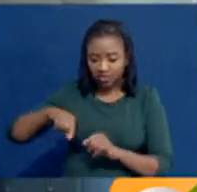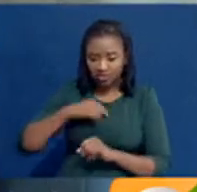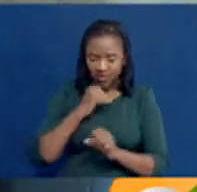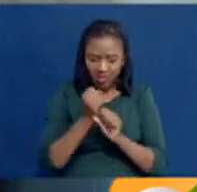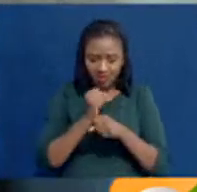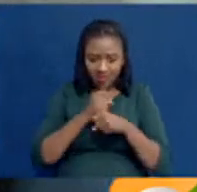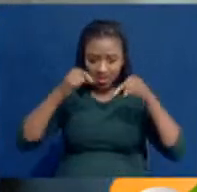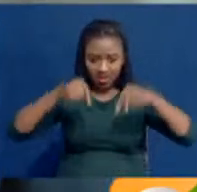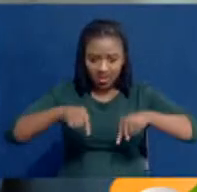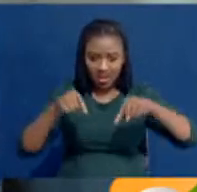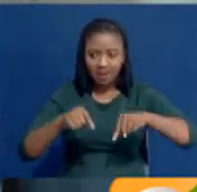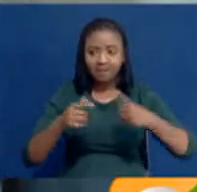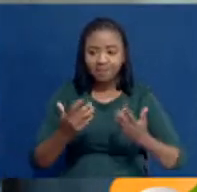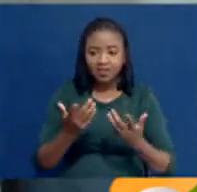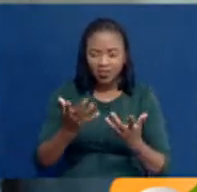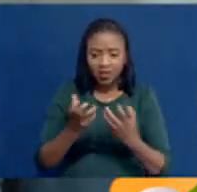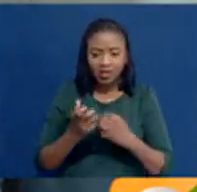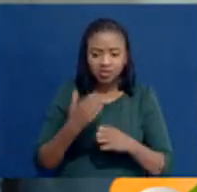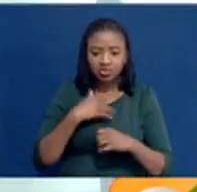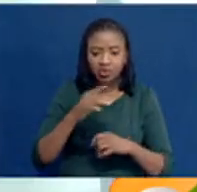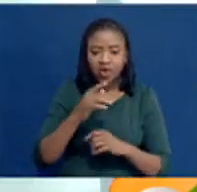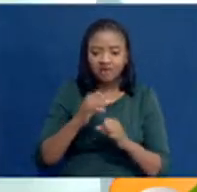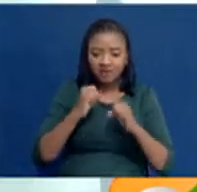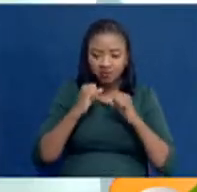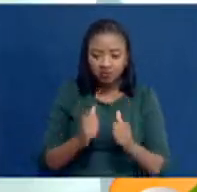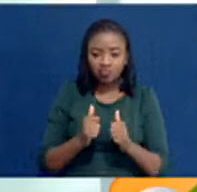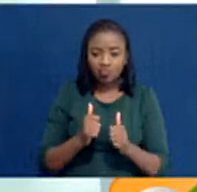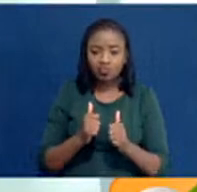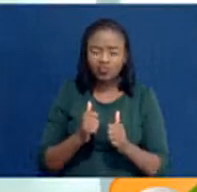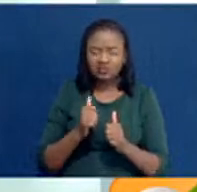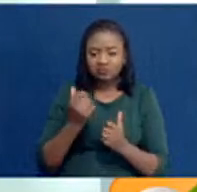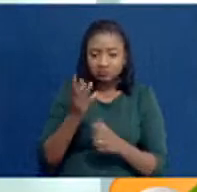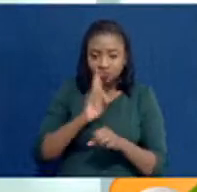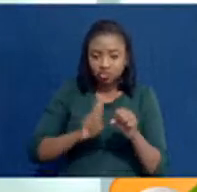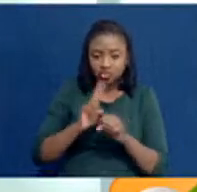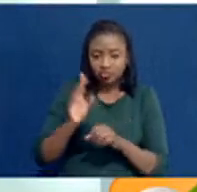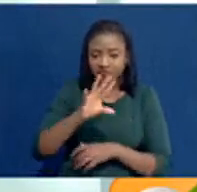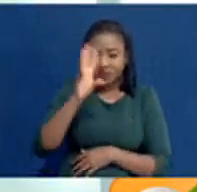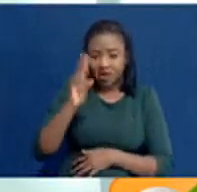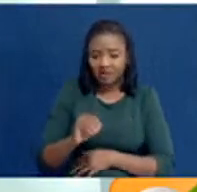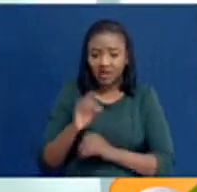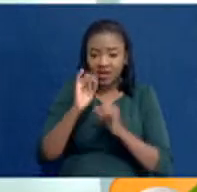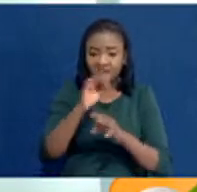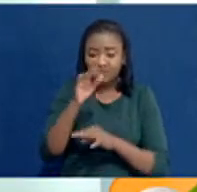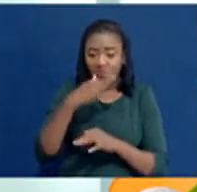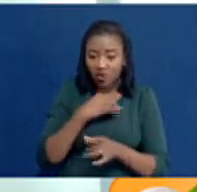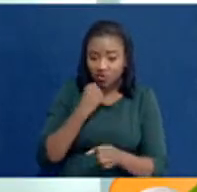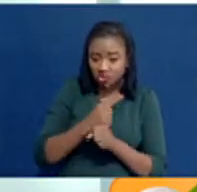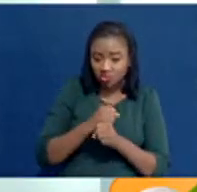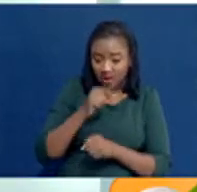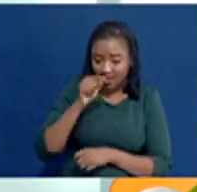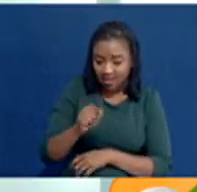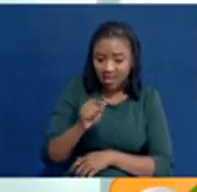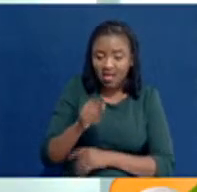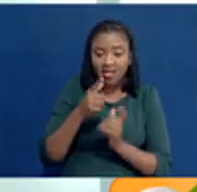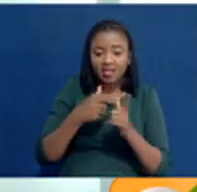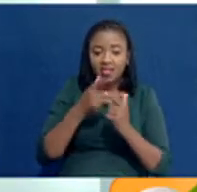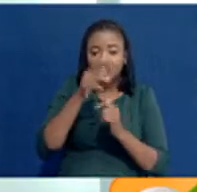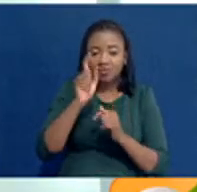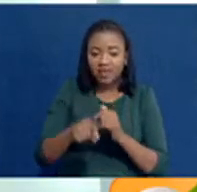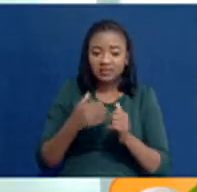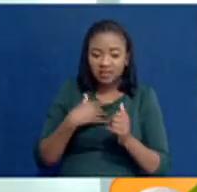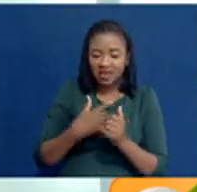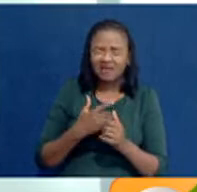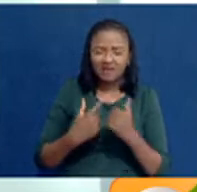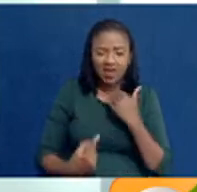consumption for Africa and beyond. For you to work in this facility, you need to be an electronics engineer. Yes, because